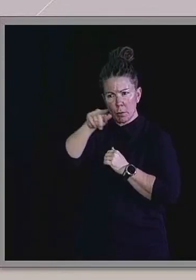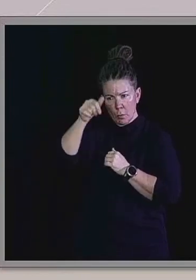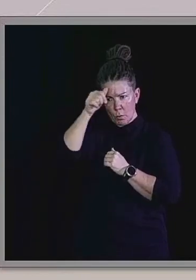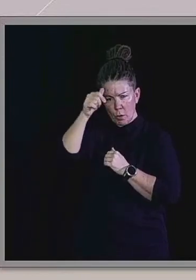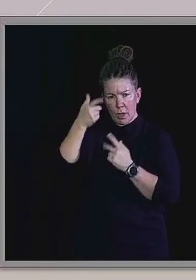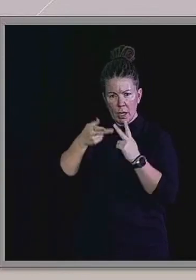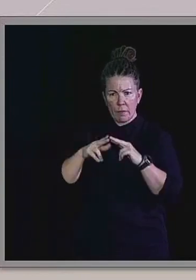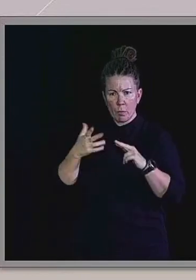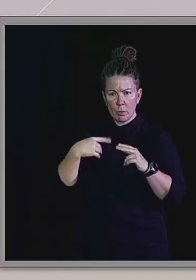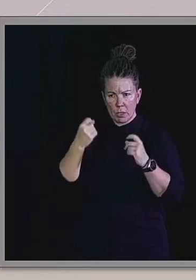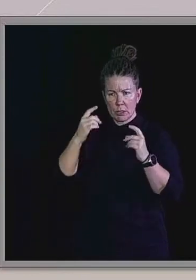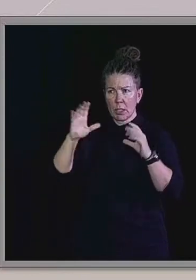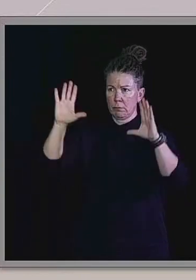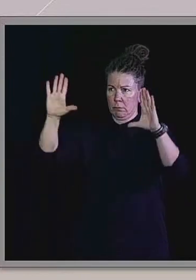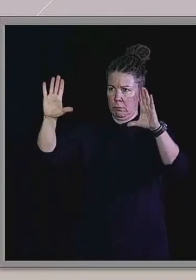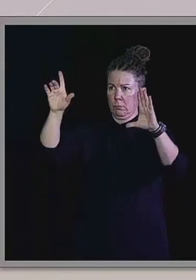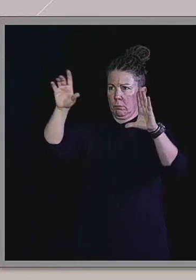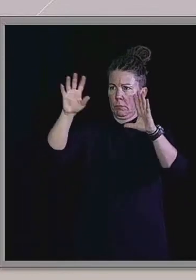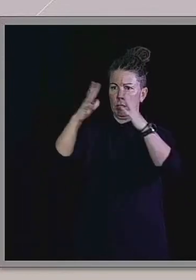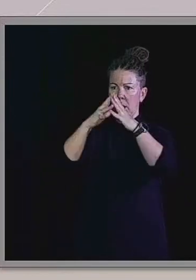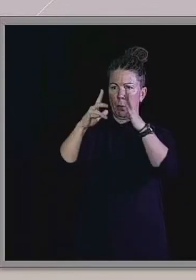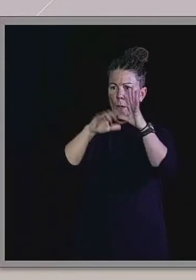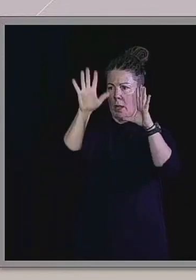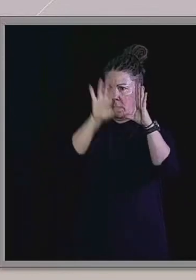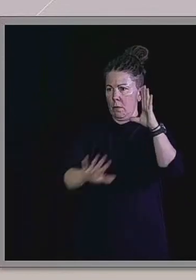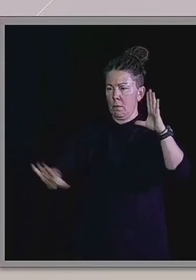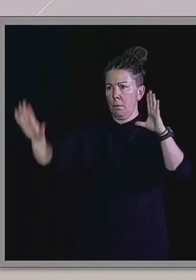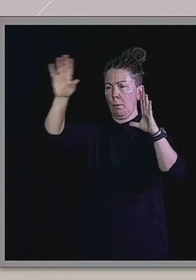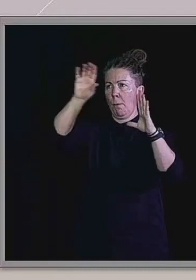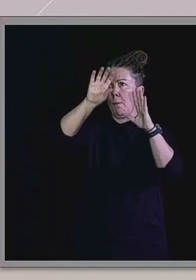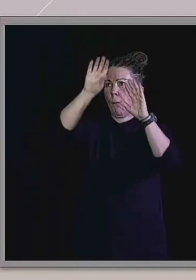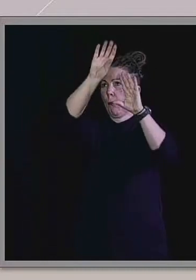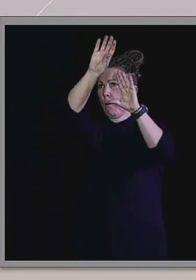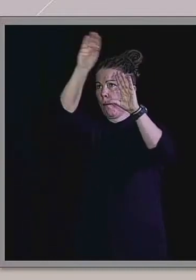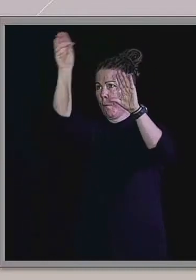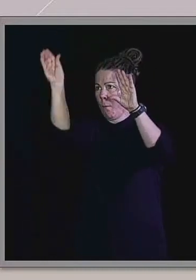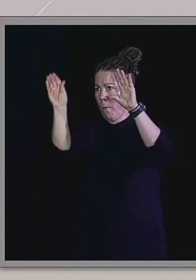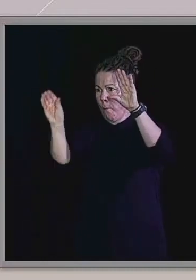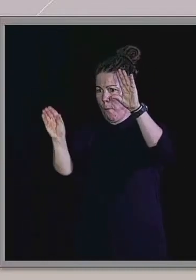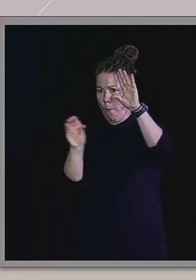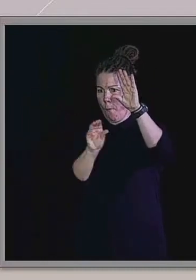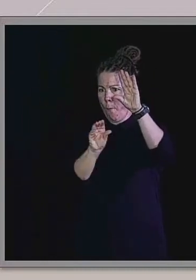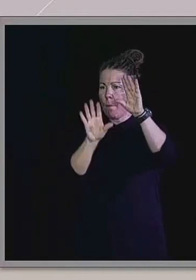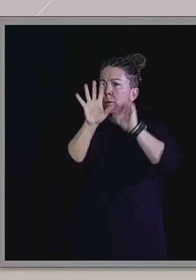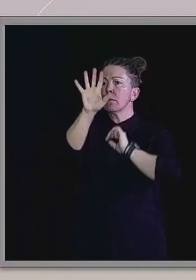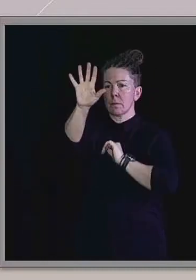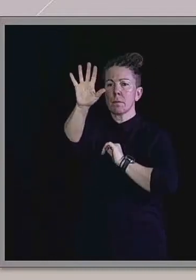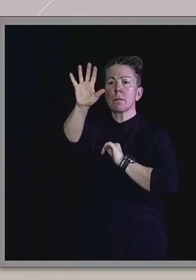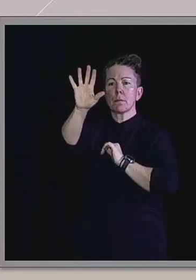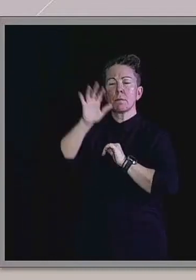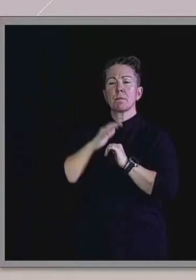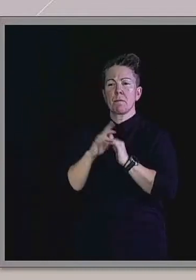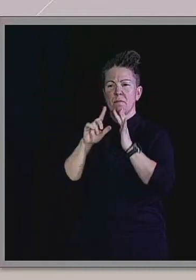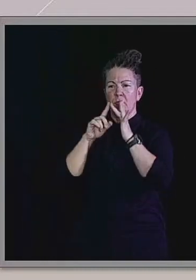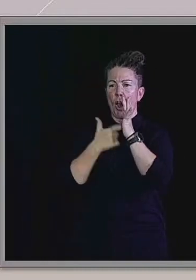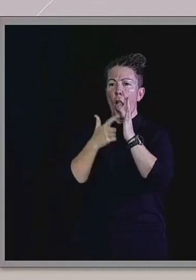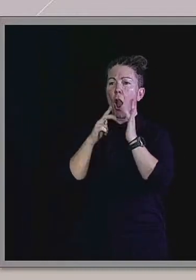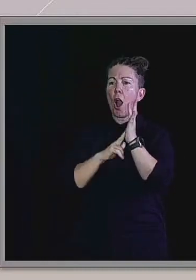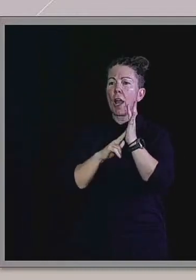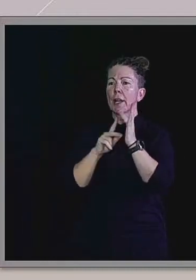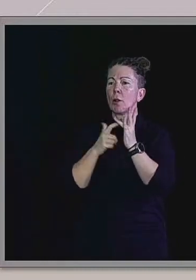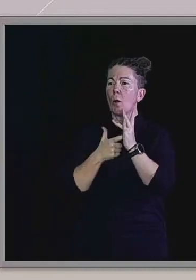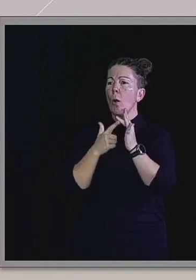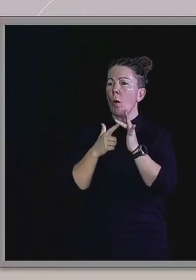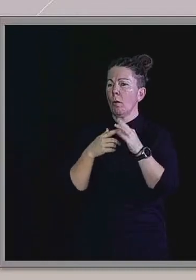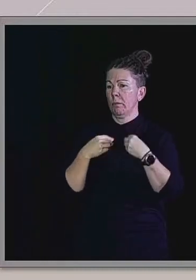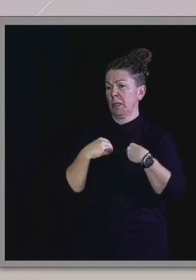of understanding of the Pilbara, around the Military National Park, the Hamersley Ranges. So it's more of the iron ore business, iron ore